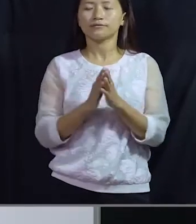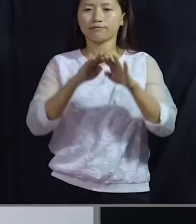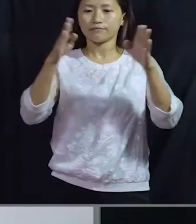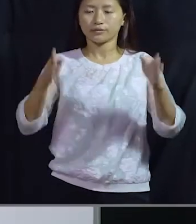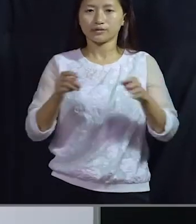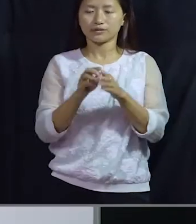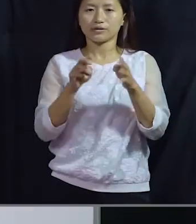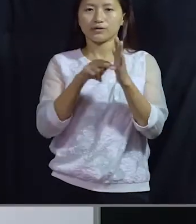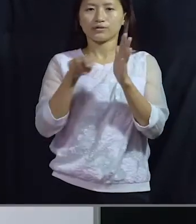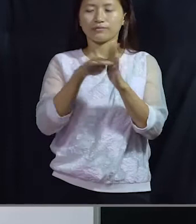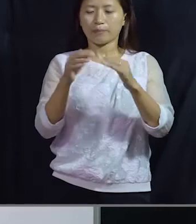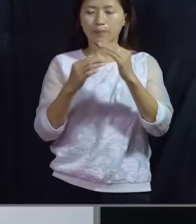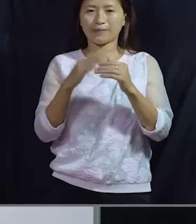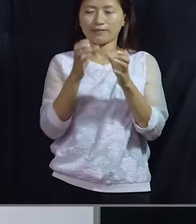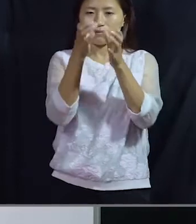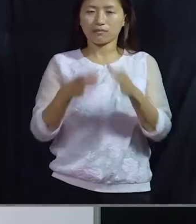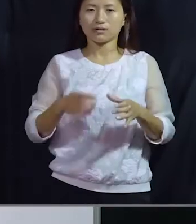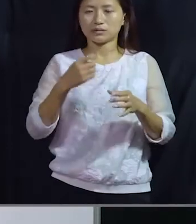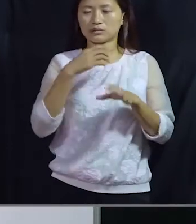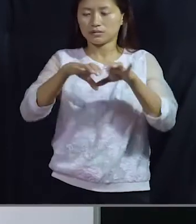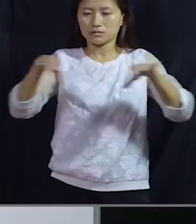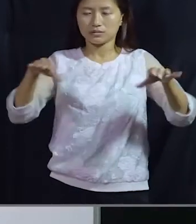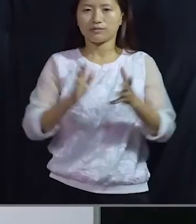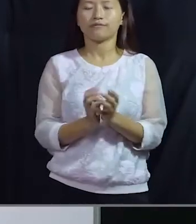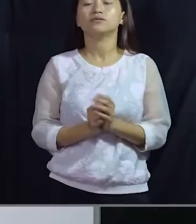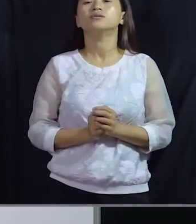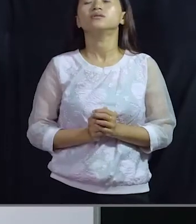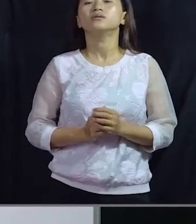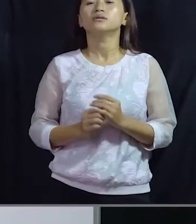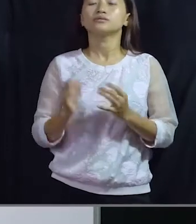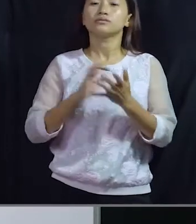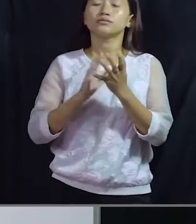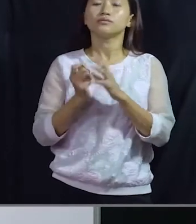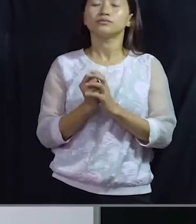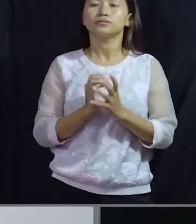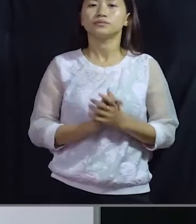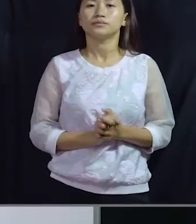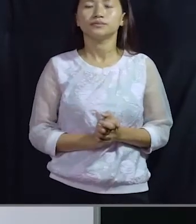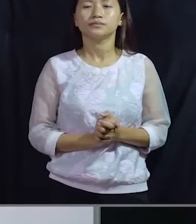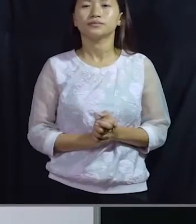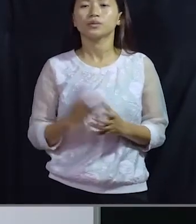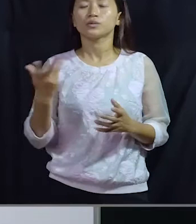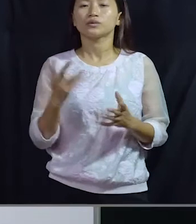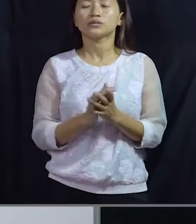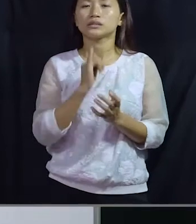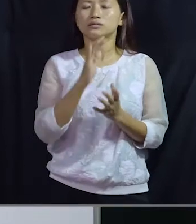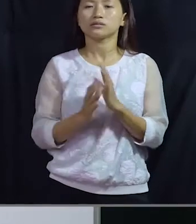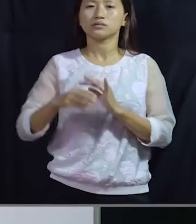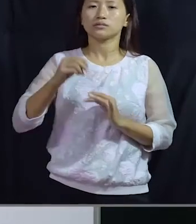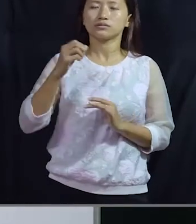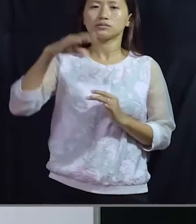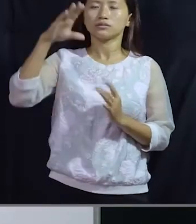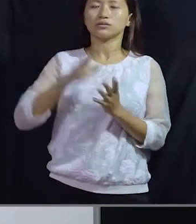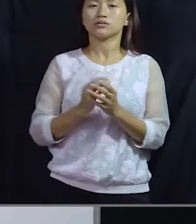by 3,600. So this is on the credit side of revaluation account, where there is increase in